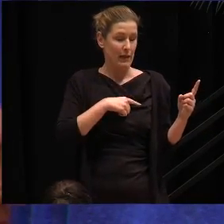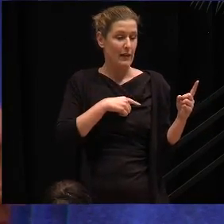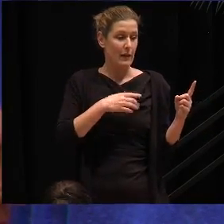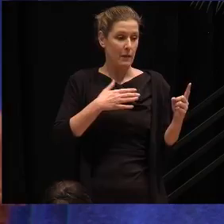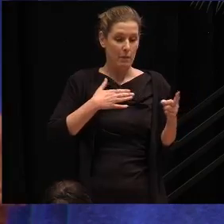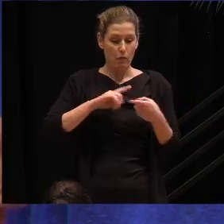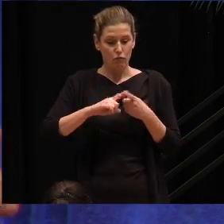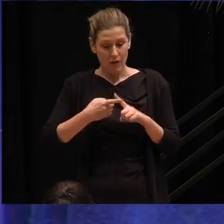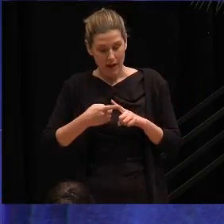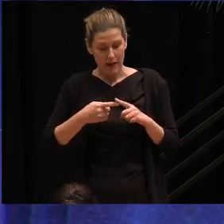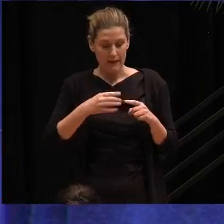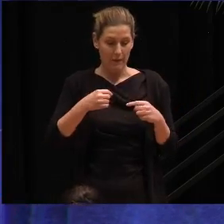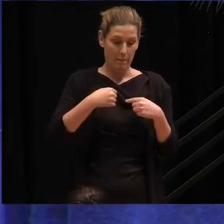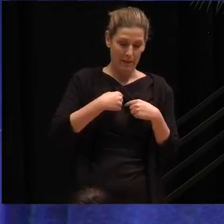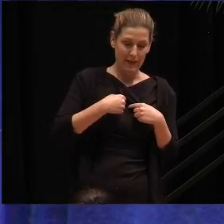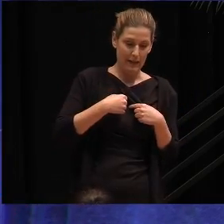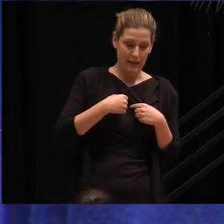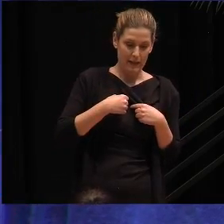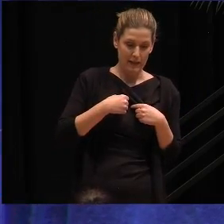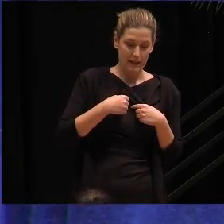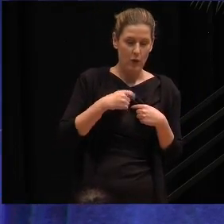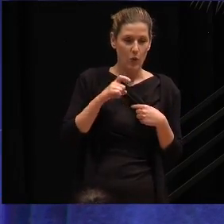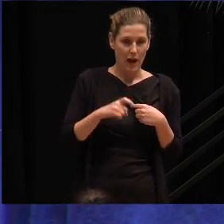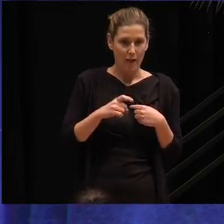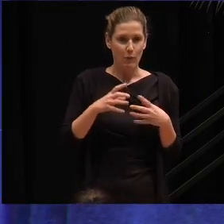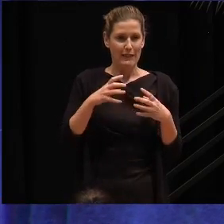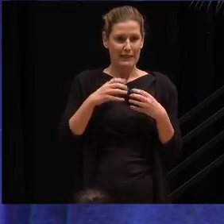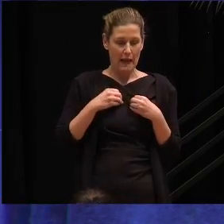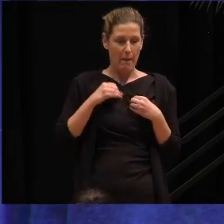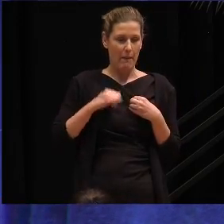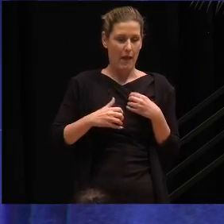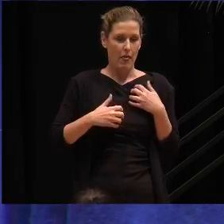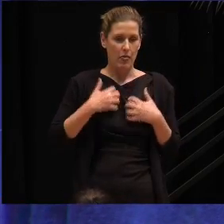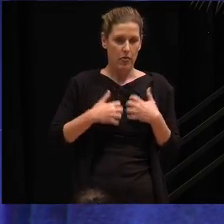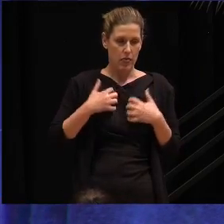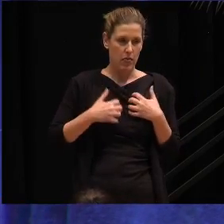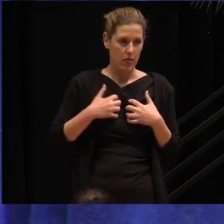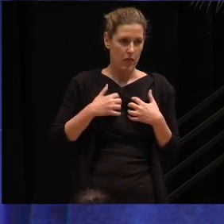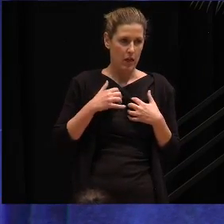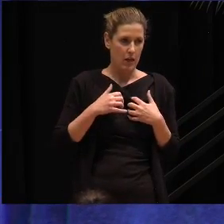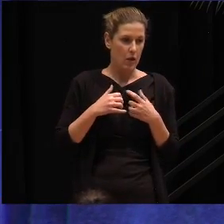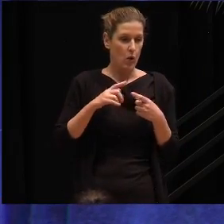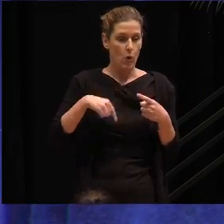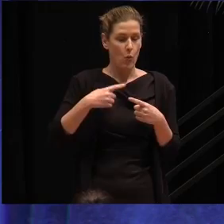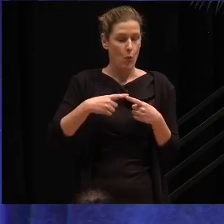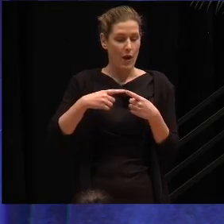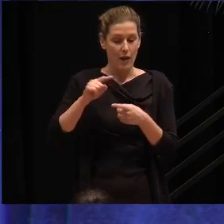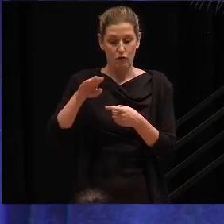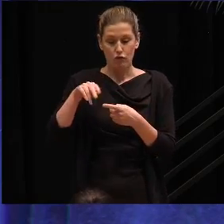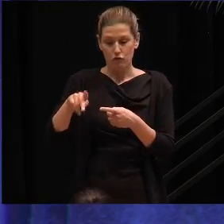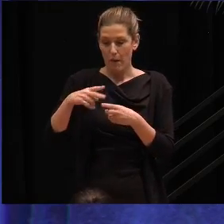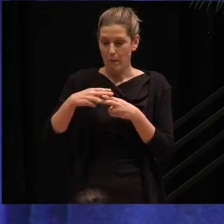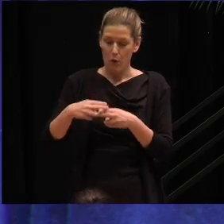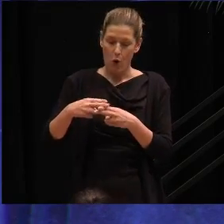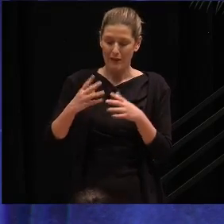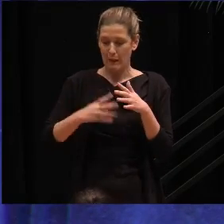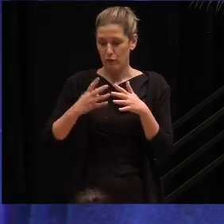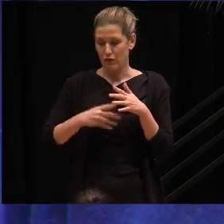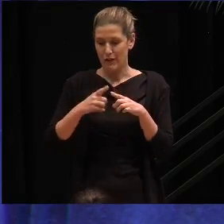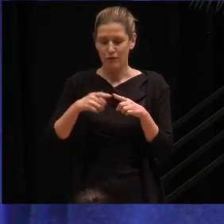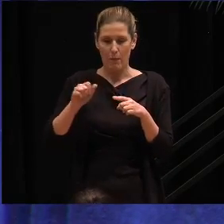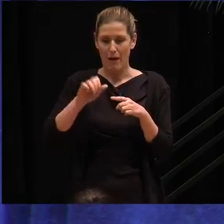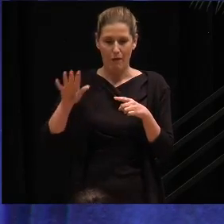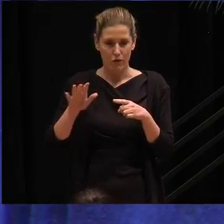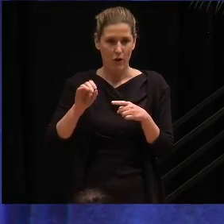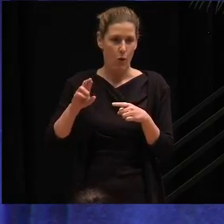friends, first of all, it's sitting with the discomfort this is creating, right? When he calls immigrants from